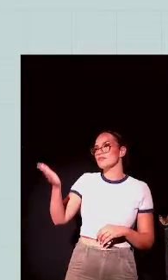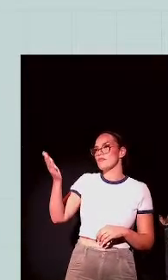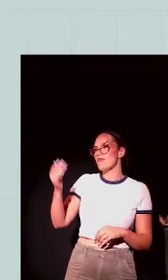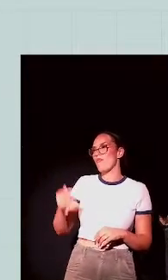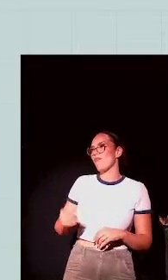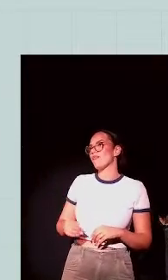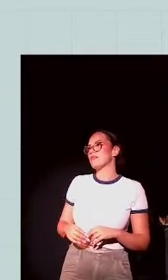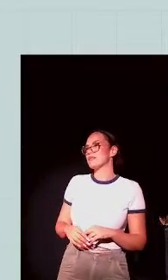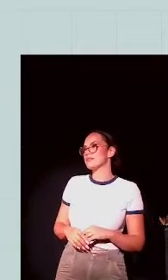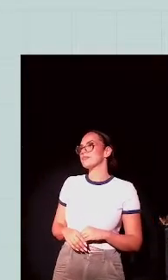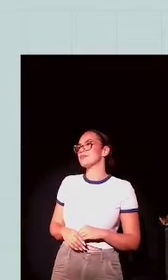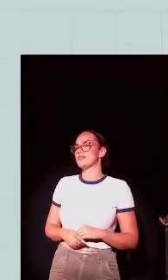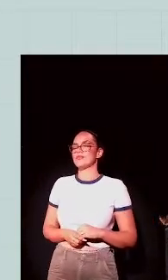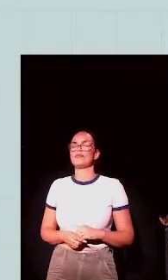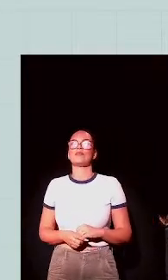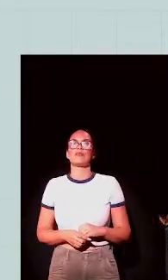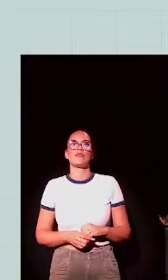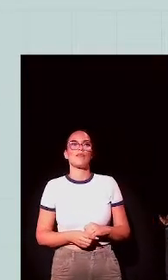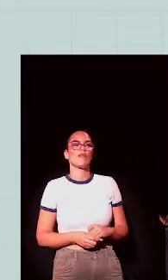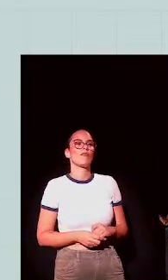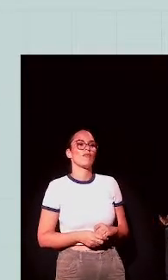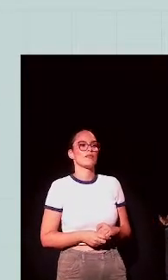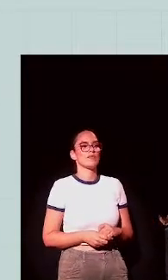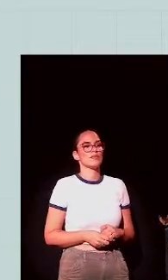whoa, with you.